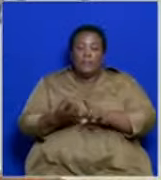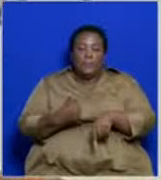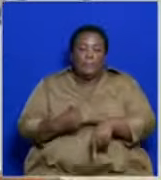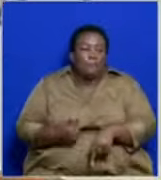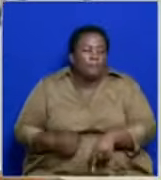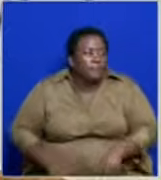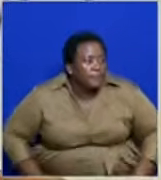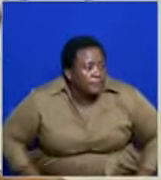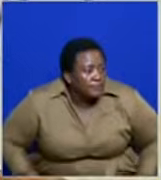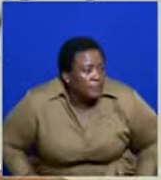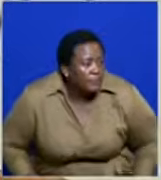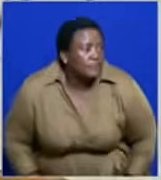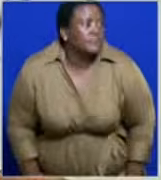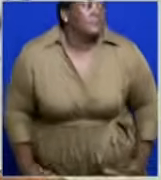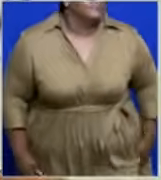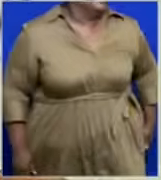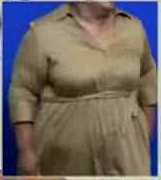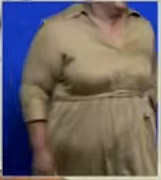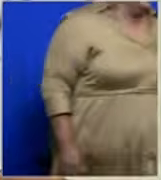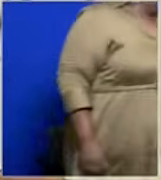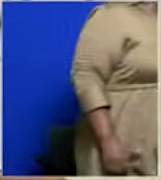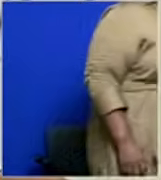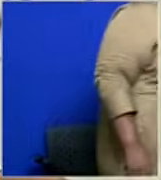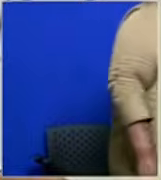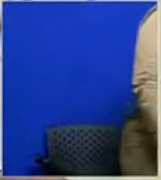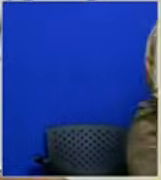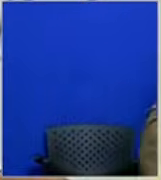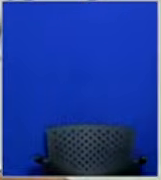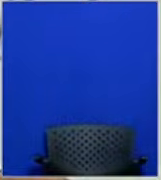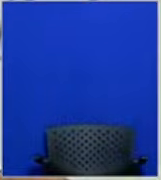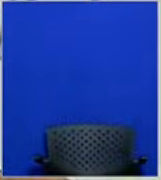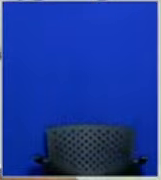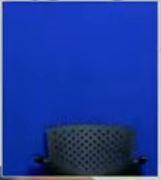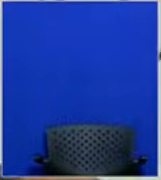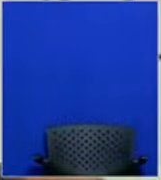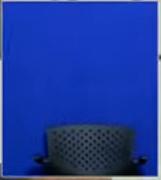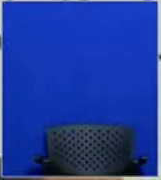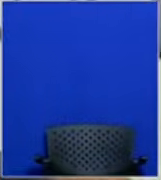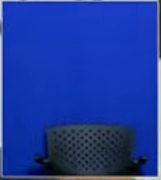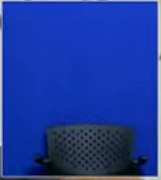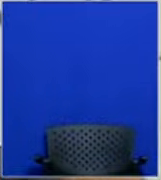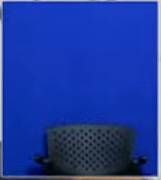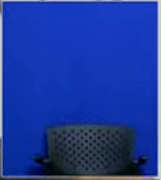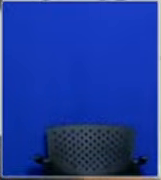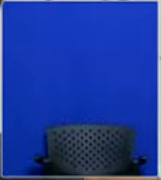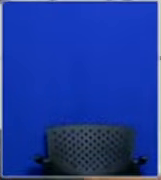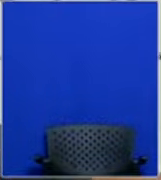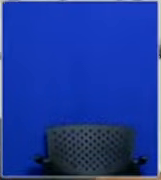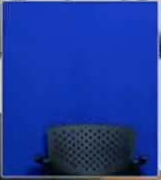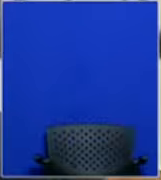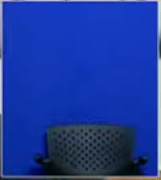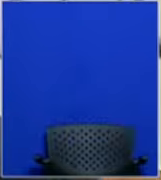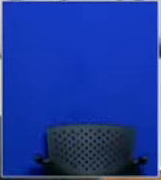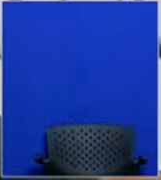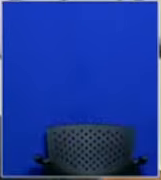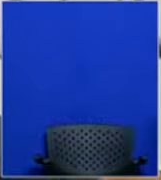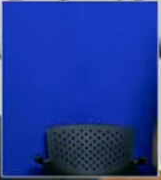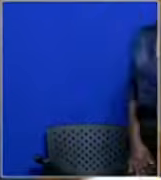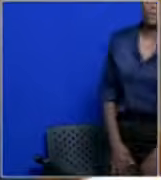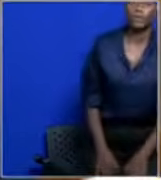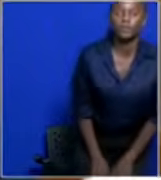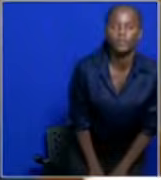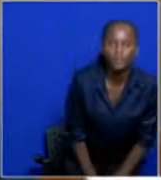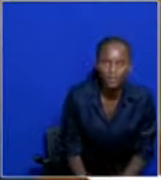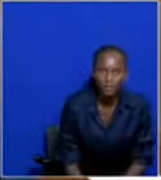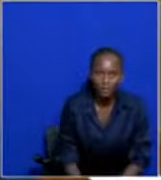248.1, then they should be just before 249. And it is because 249